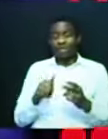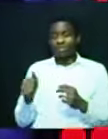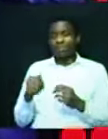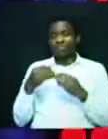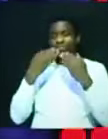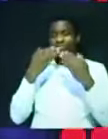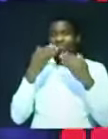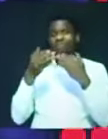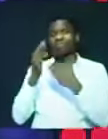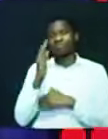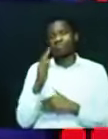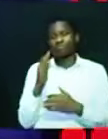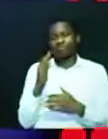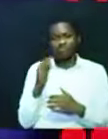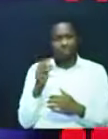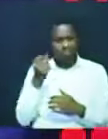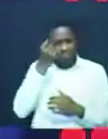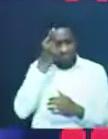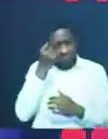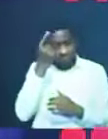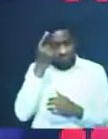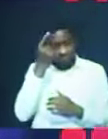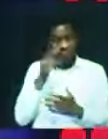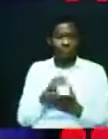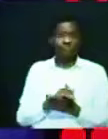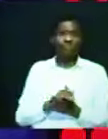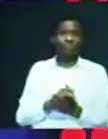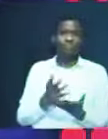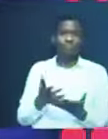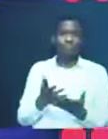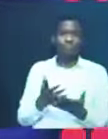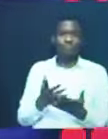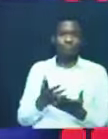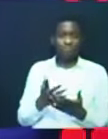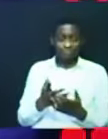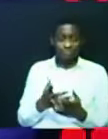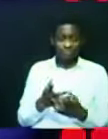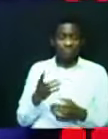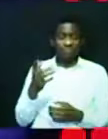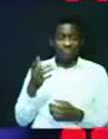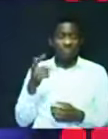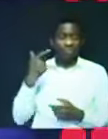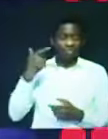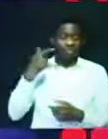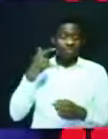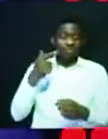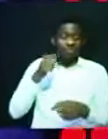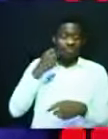ame urade. Are we together? See, the dignity of labor is taught and advocated in the word of God.